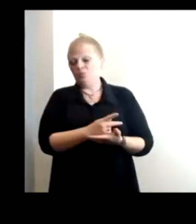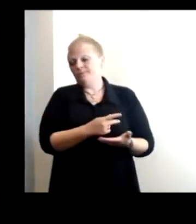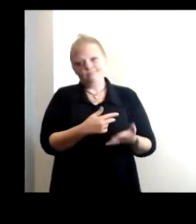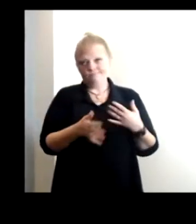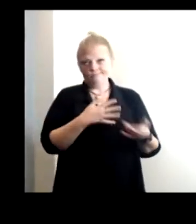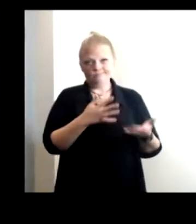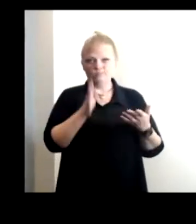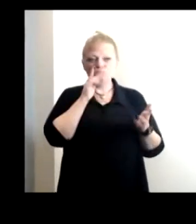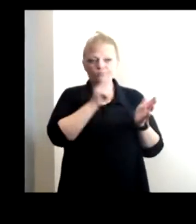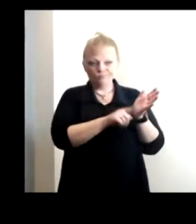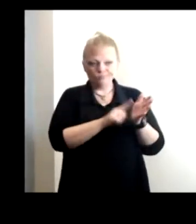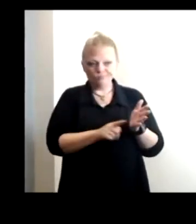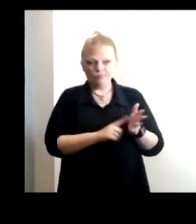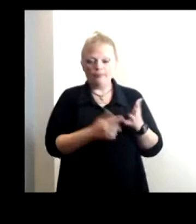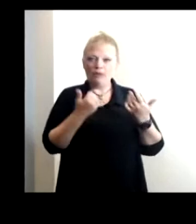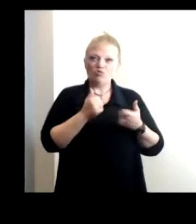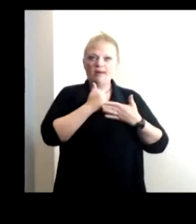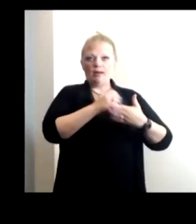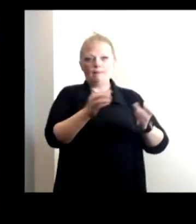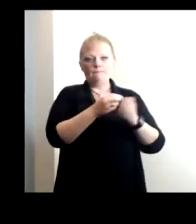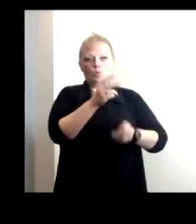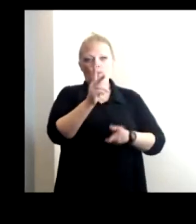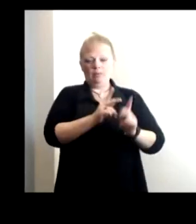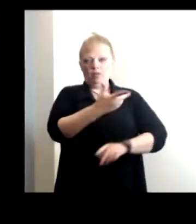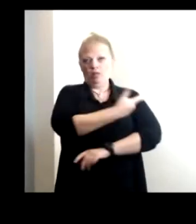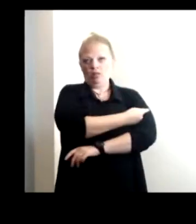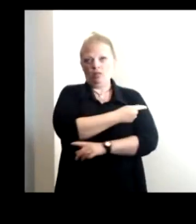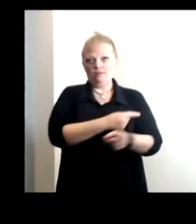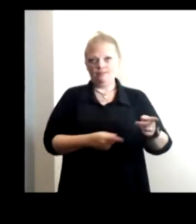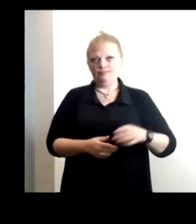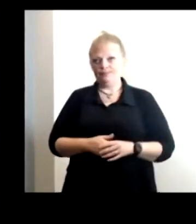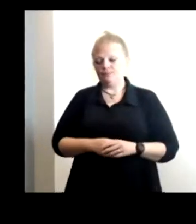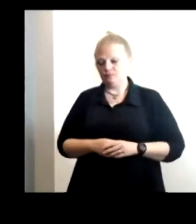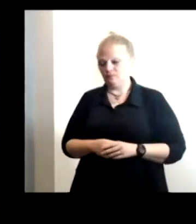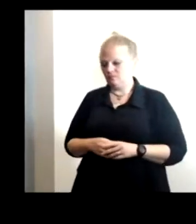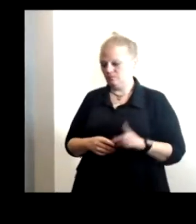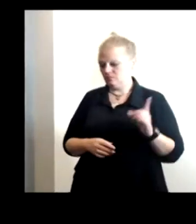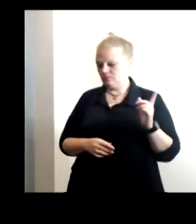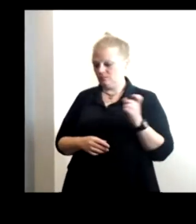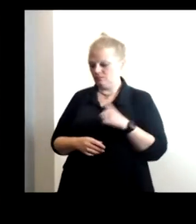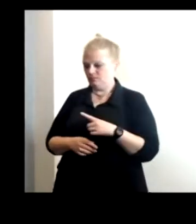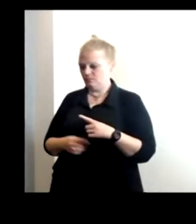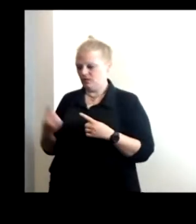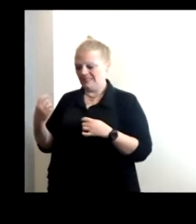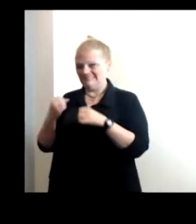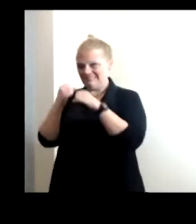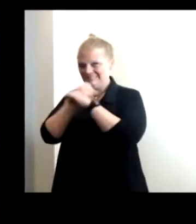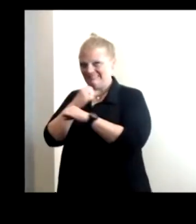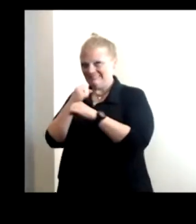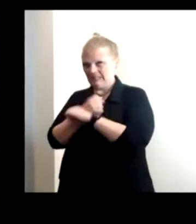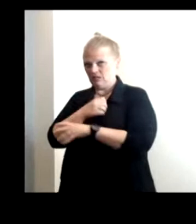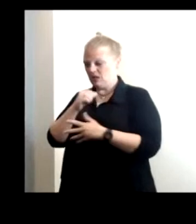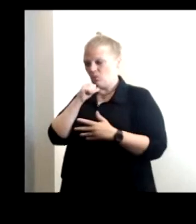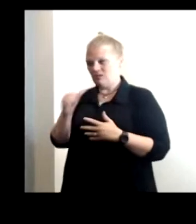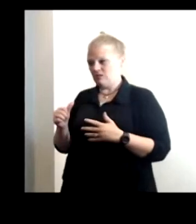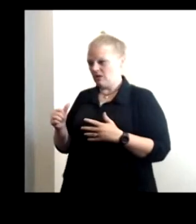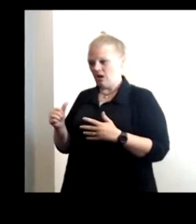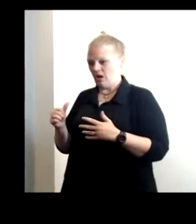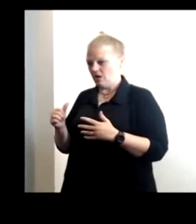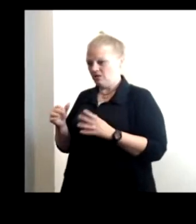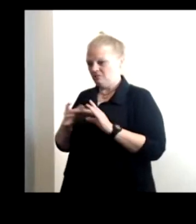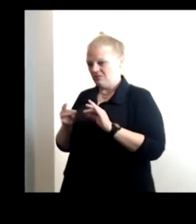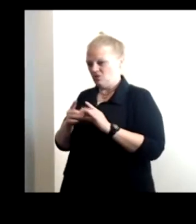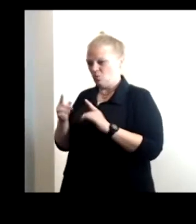to get more people vaccinated in those zip codes. Michael Desmond. One of the statistics that didn't get mentioned here is positivity